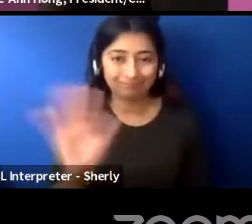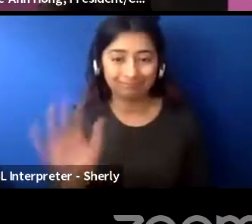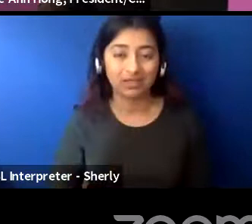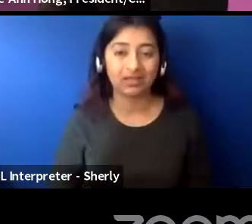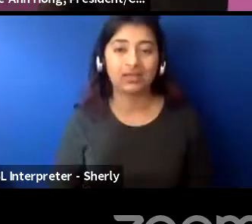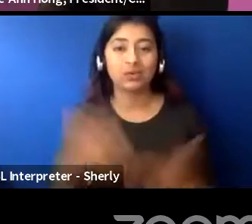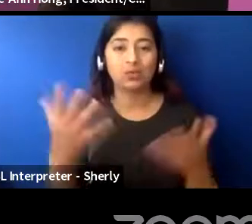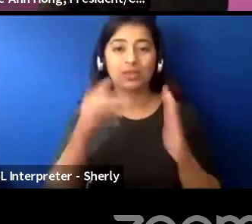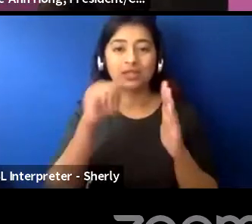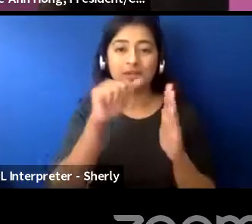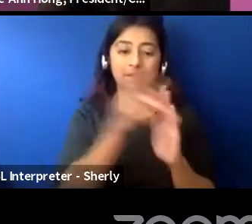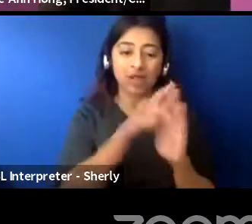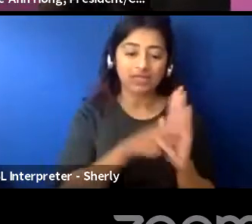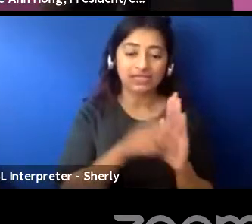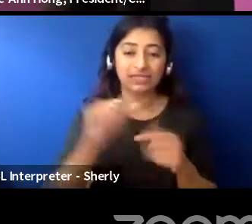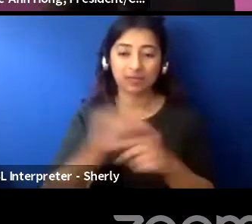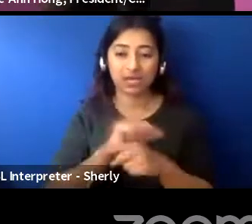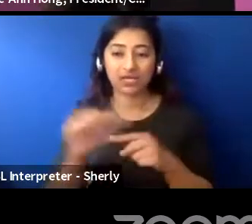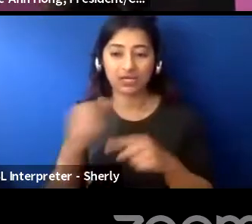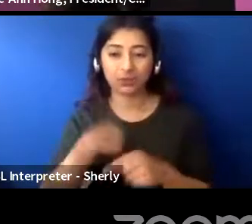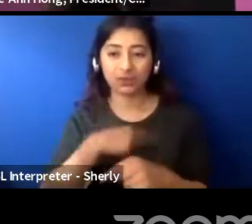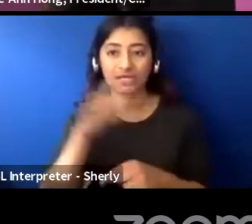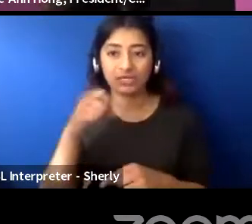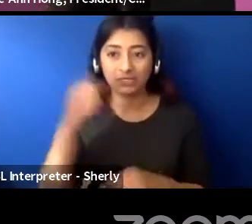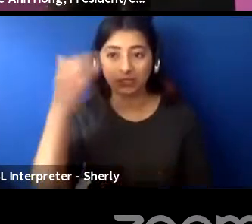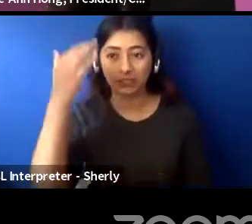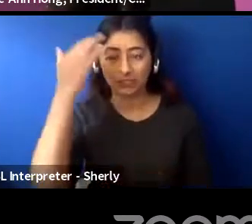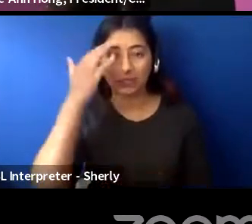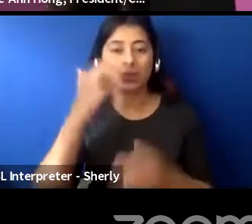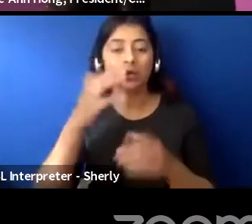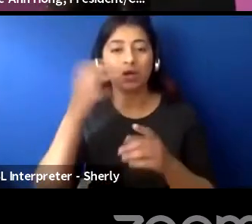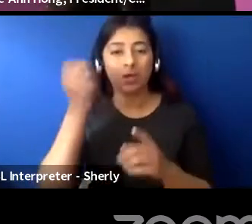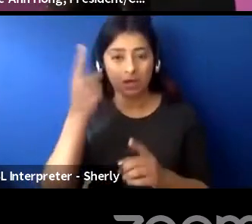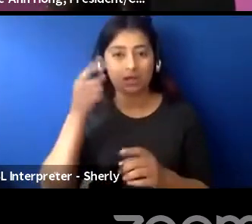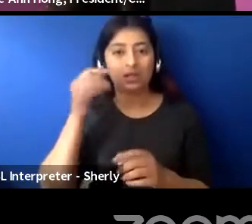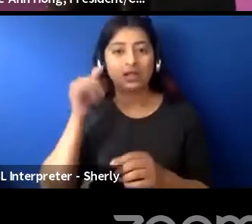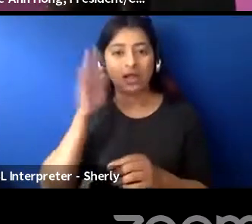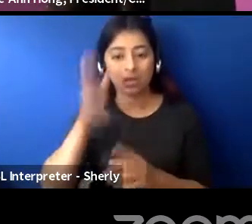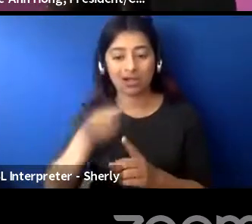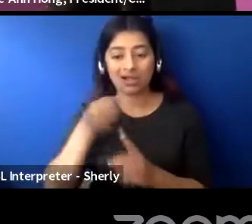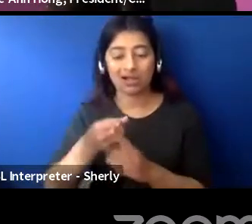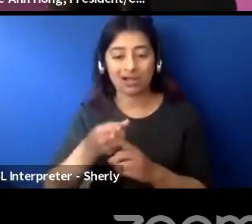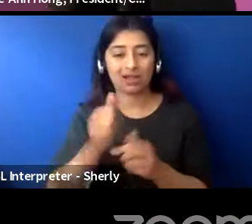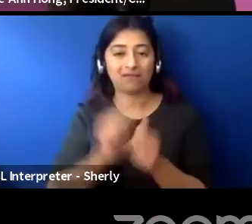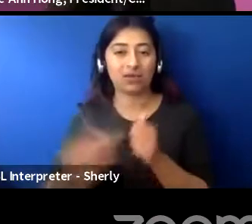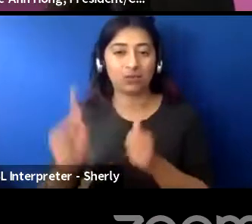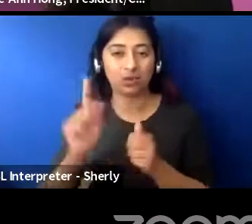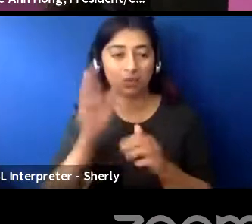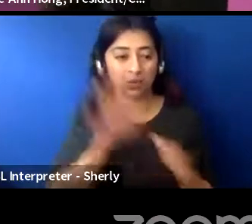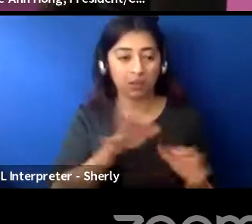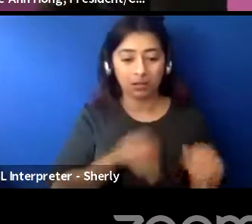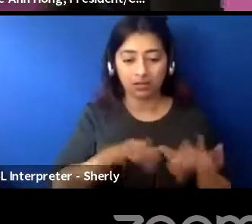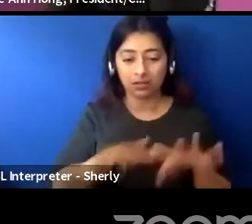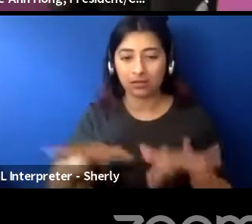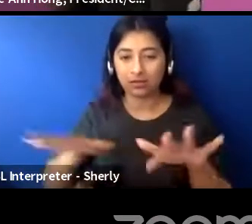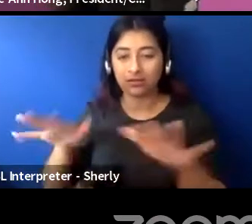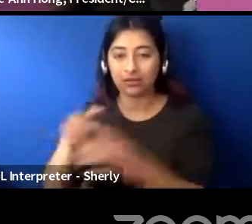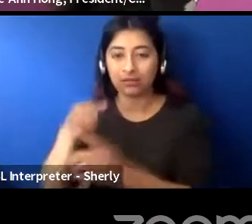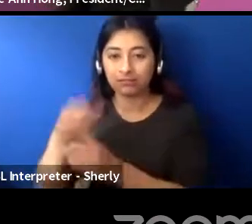that we need to put into effect, know that it's going to have a ripple effect on all of us. So what we can do